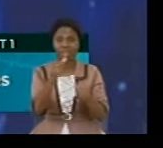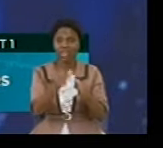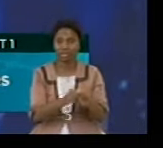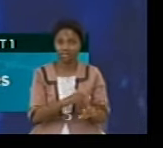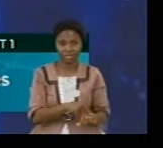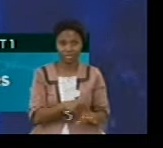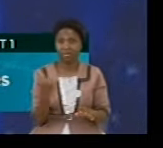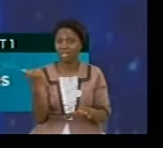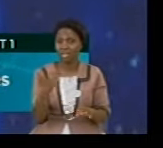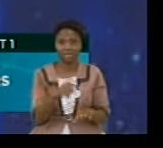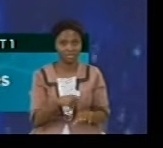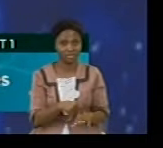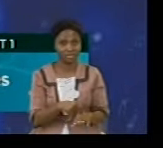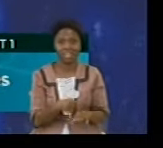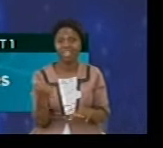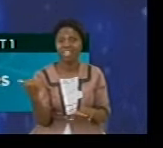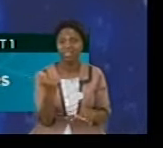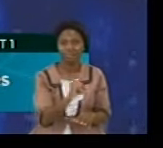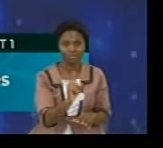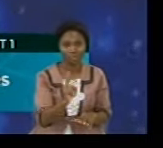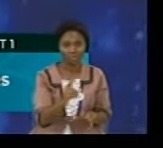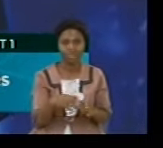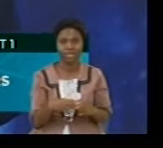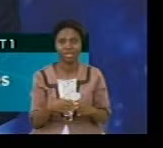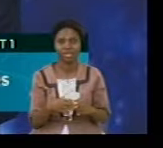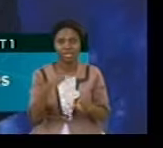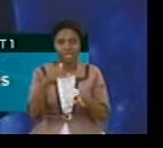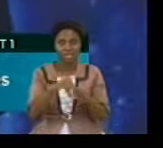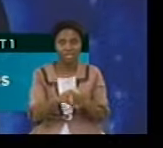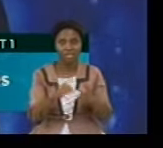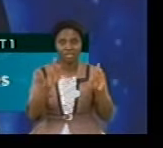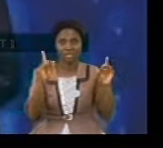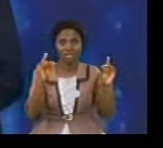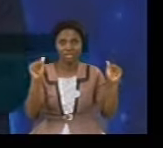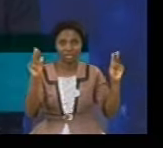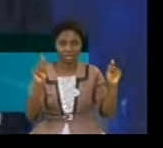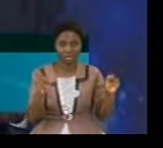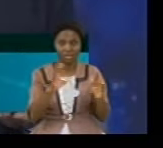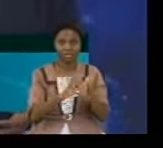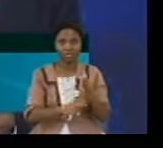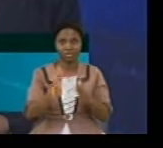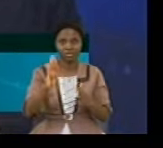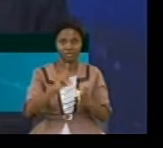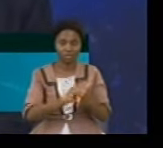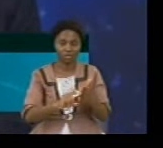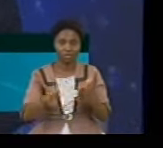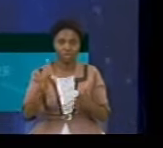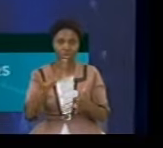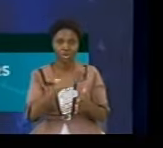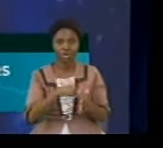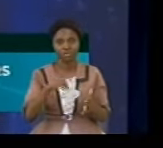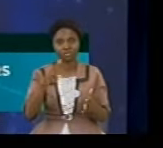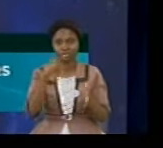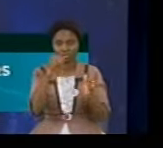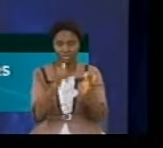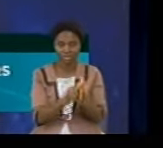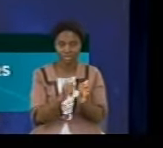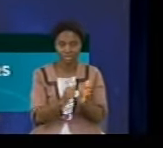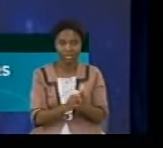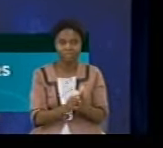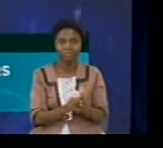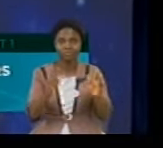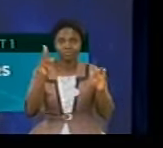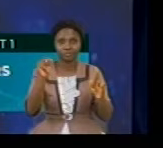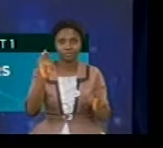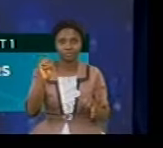time, everywhere. Daniel chapter 4 verses 1 and 2 again, it says, and Nebuchadnezzar, the king unto